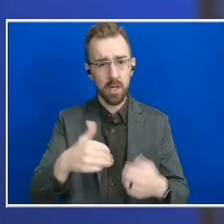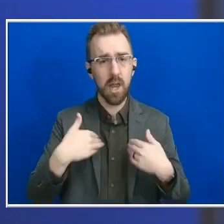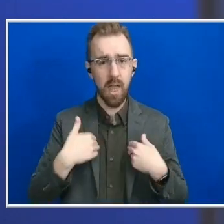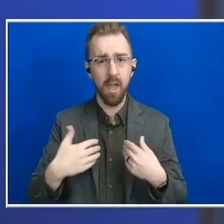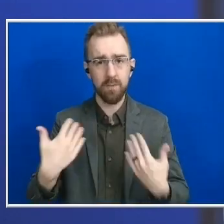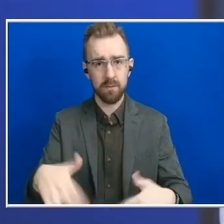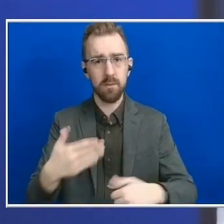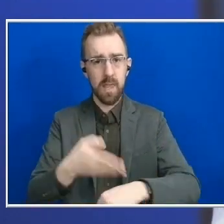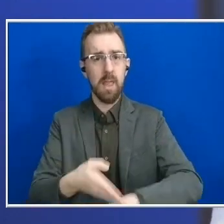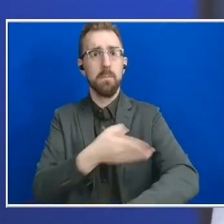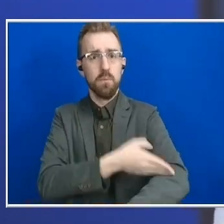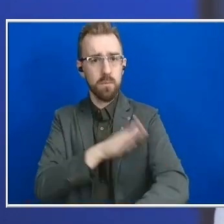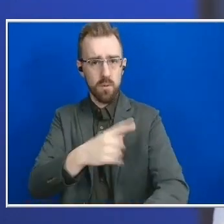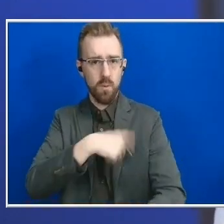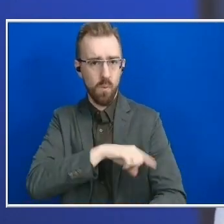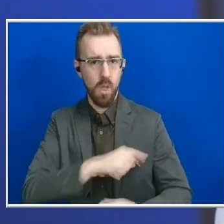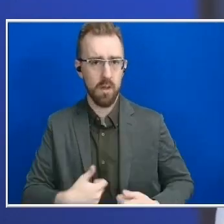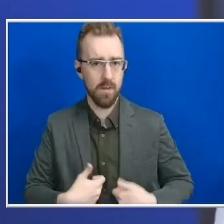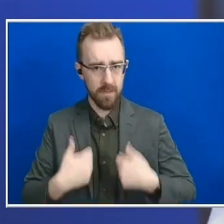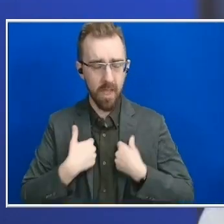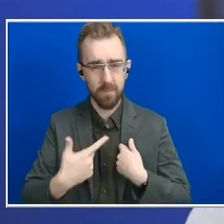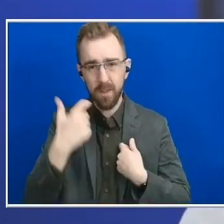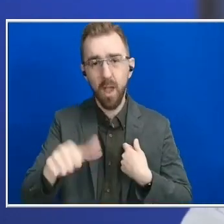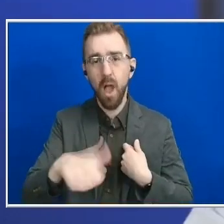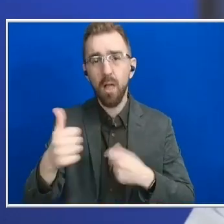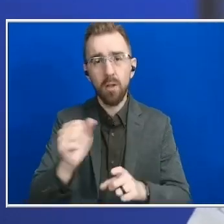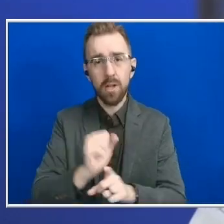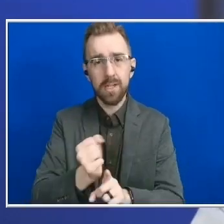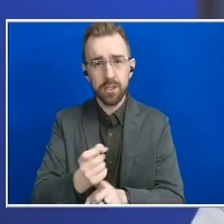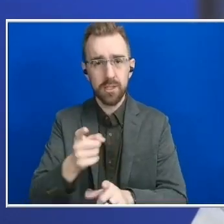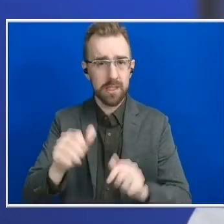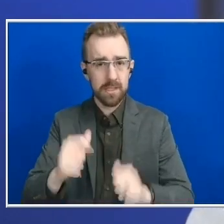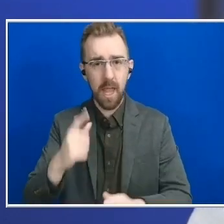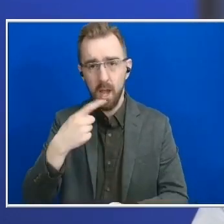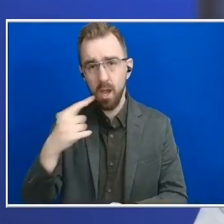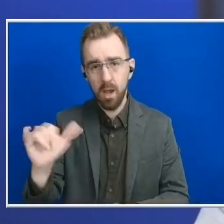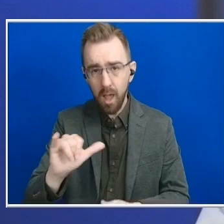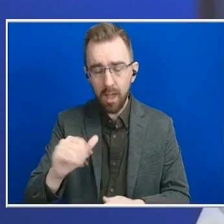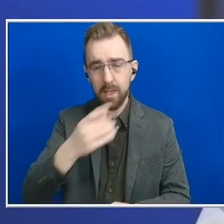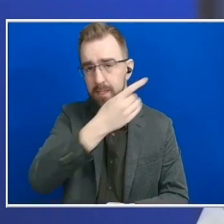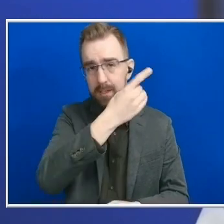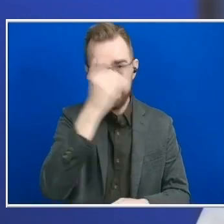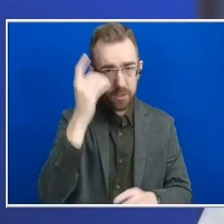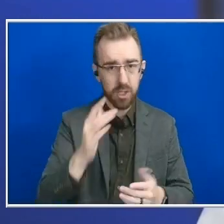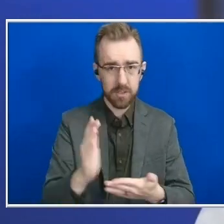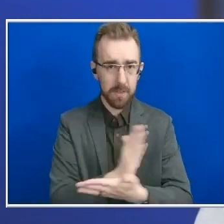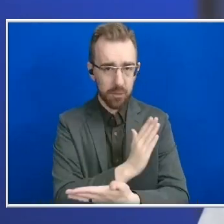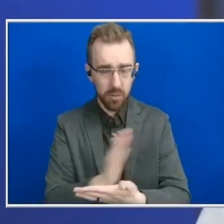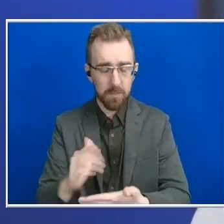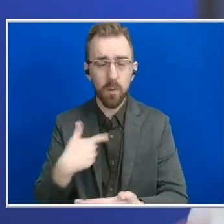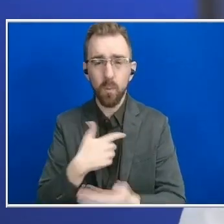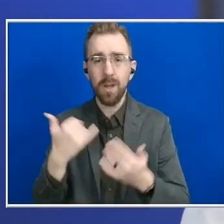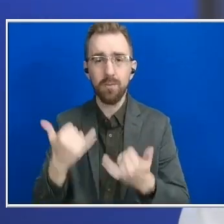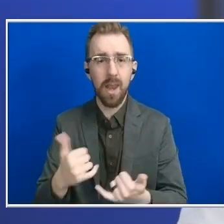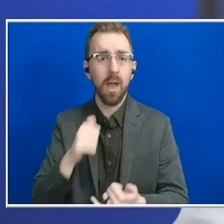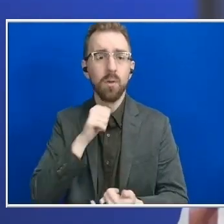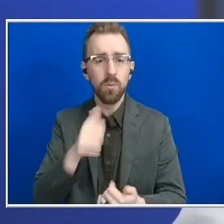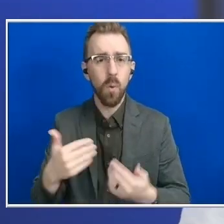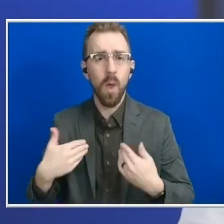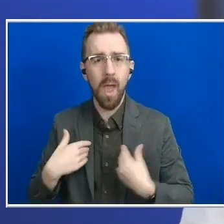life. Because the other conditions that this can mimic along the dementia spectrum, we right now do not have a treatment in